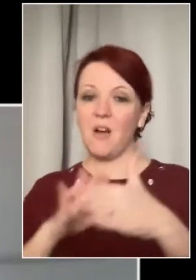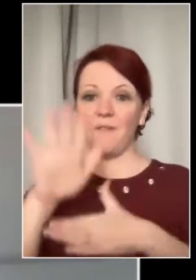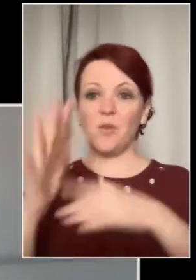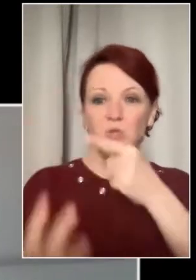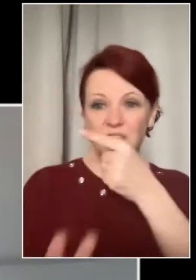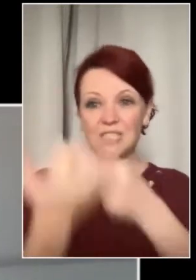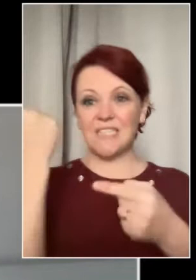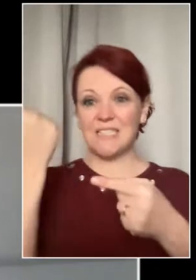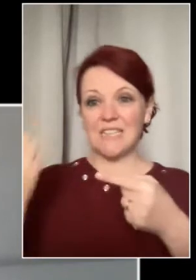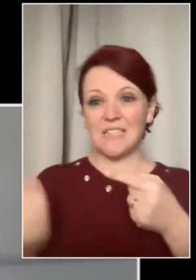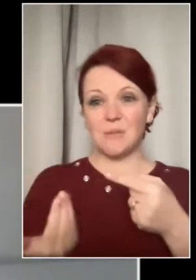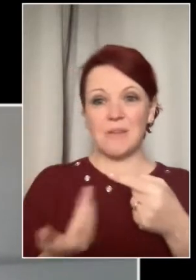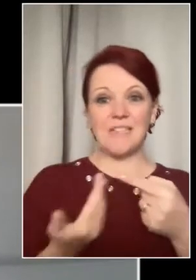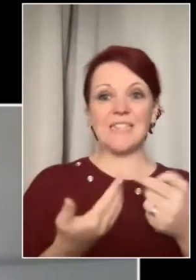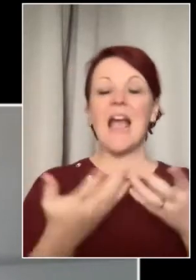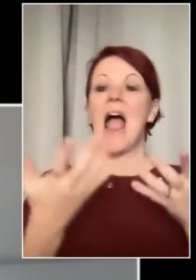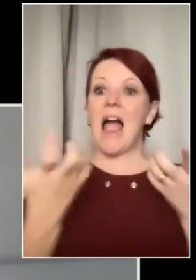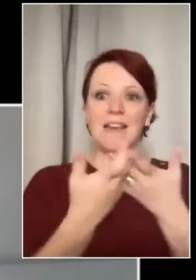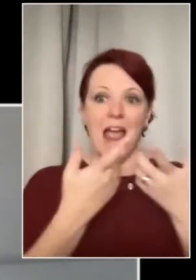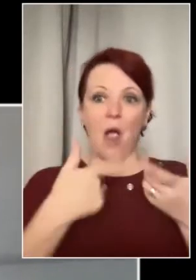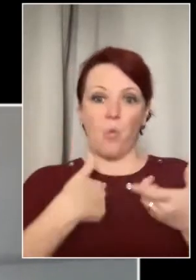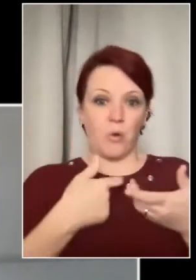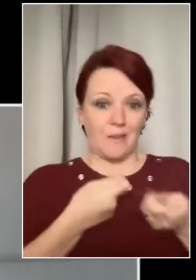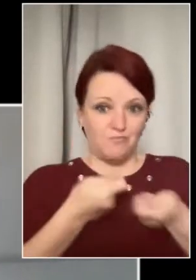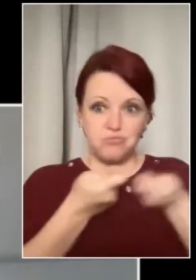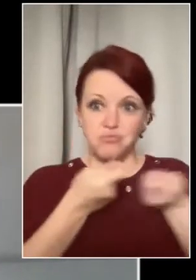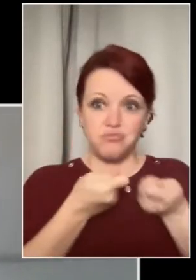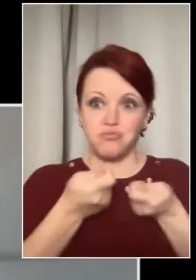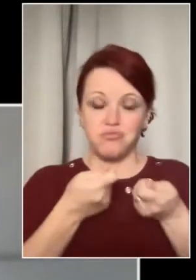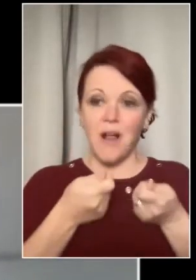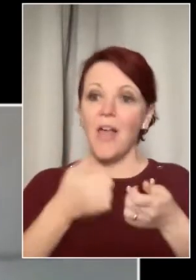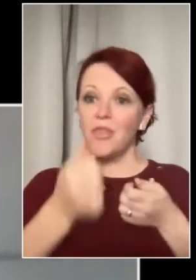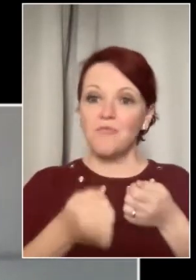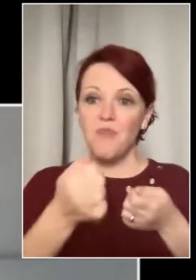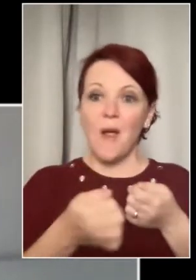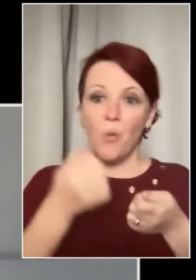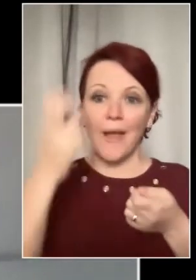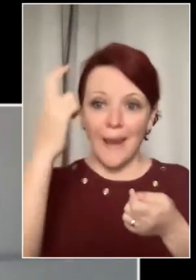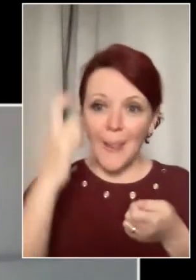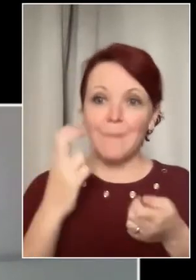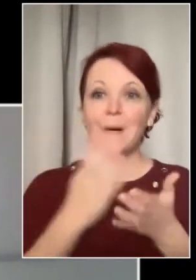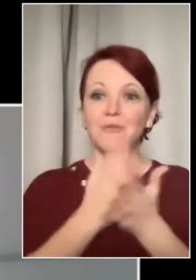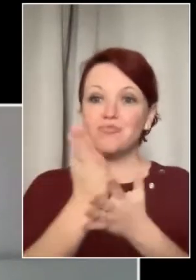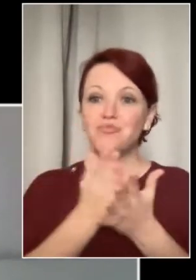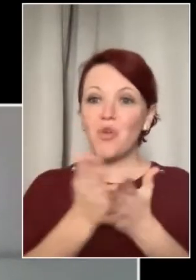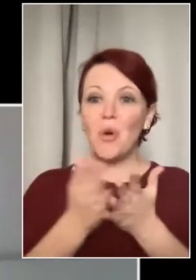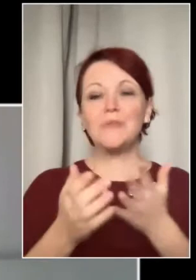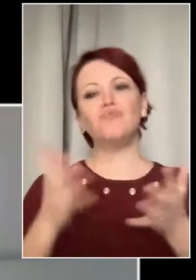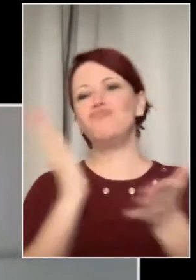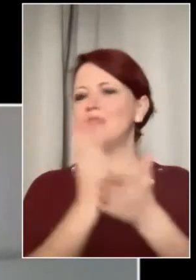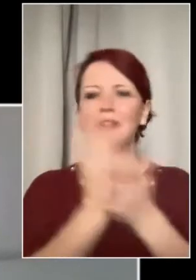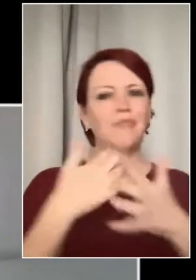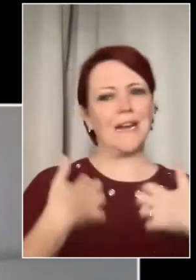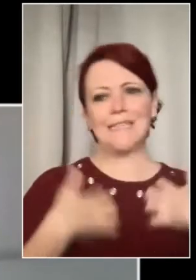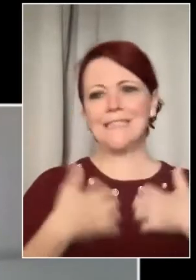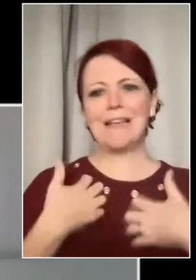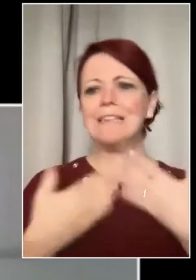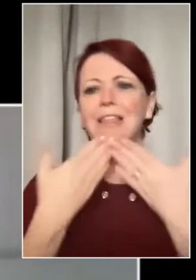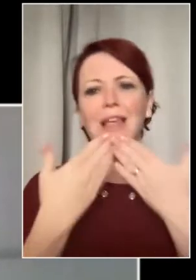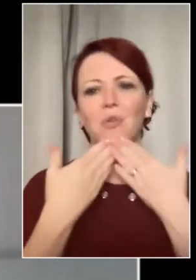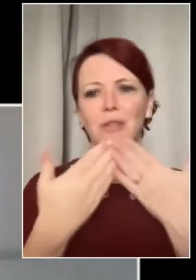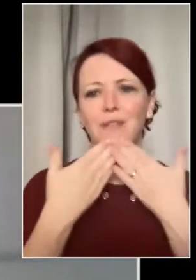business and how we run the railway, how we run buses and transport, etc. Really excited, and thank you very much.